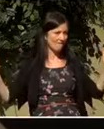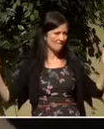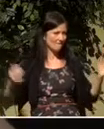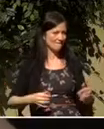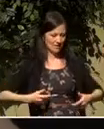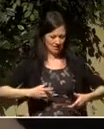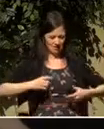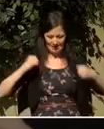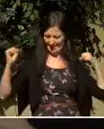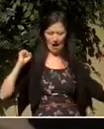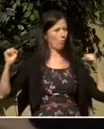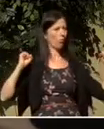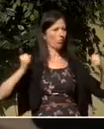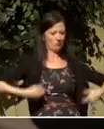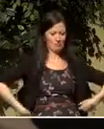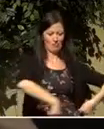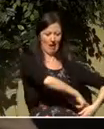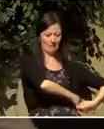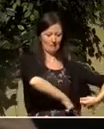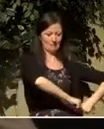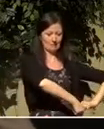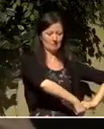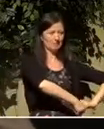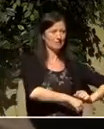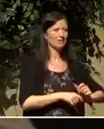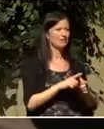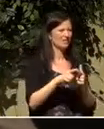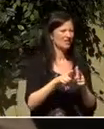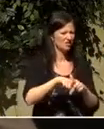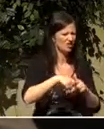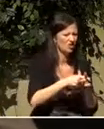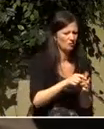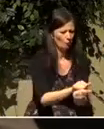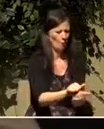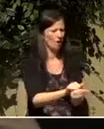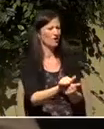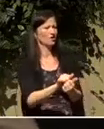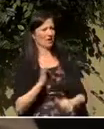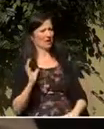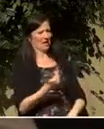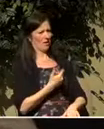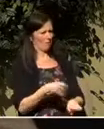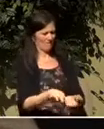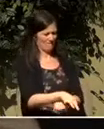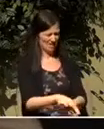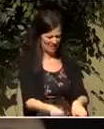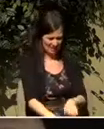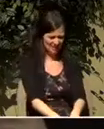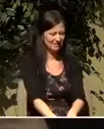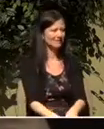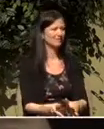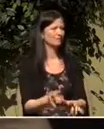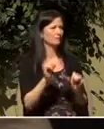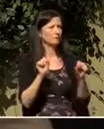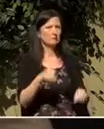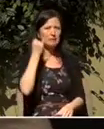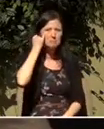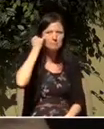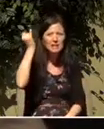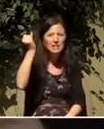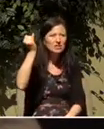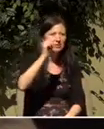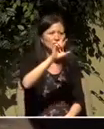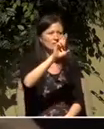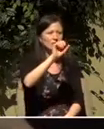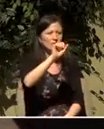a basin, and started to wash our feet. Can you imagine the rabbi doing